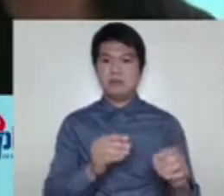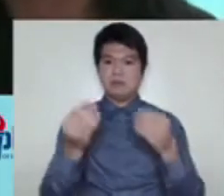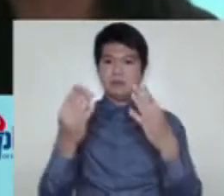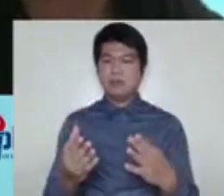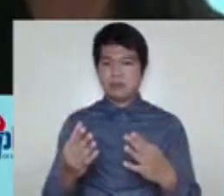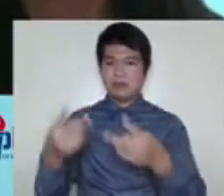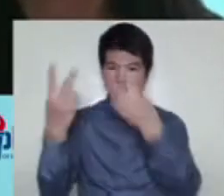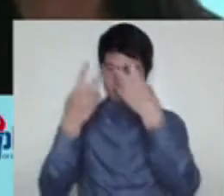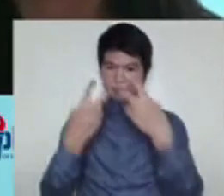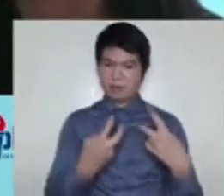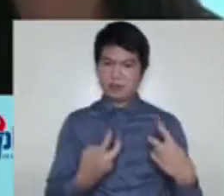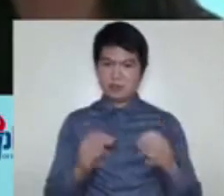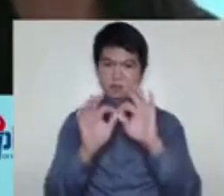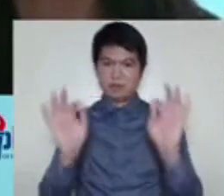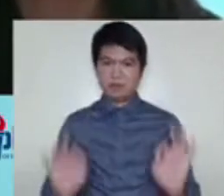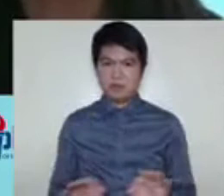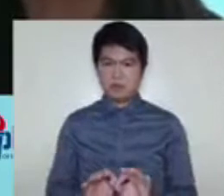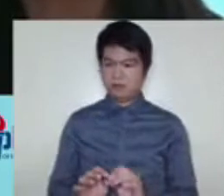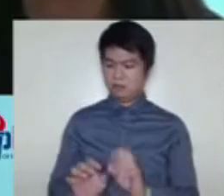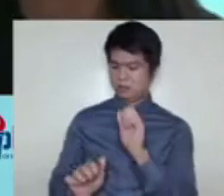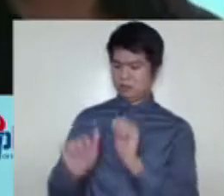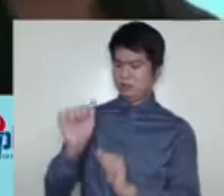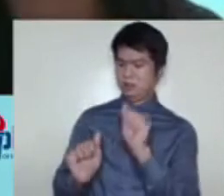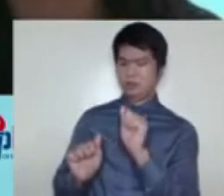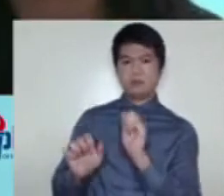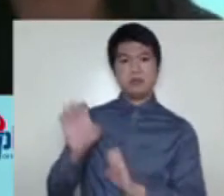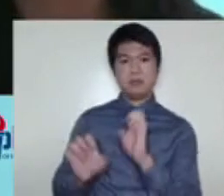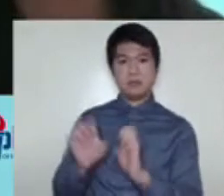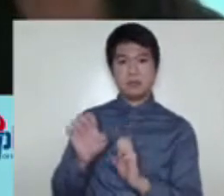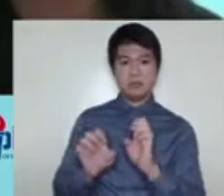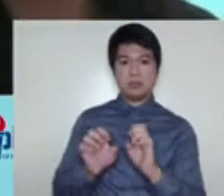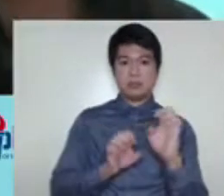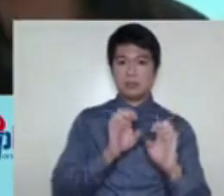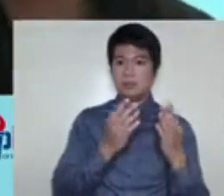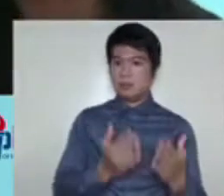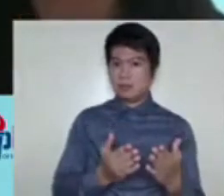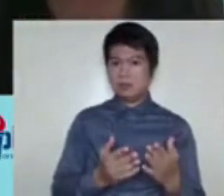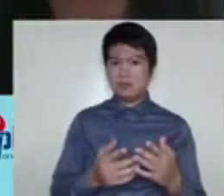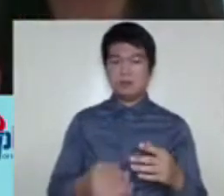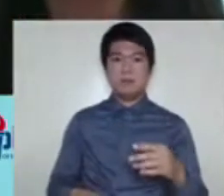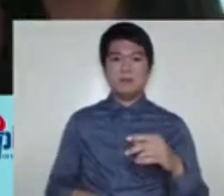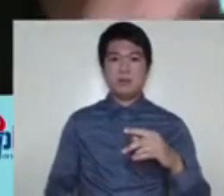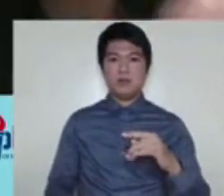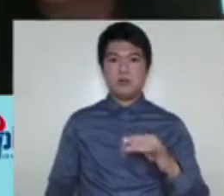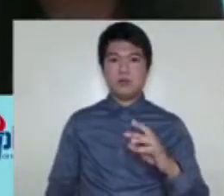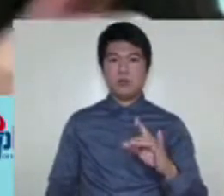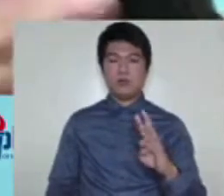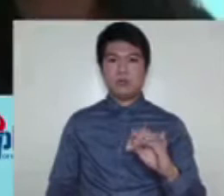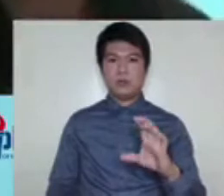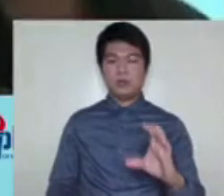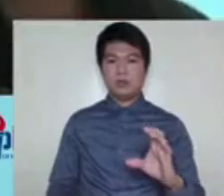your rater using the Trf rubric. And similar to our RPMS rubric, wherein you have levels